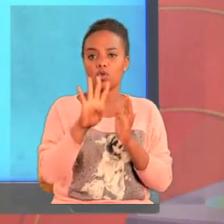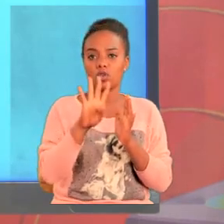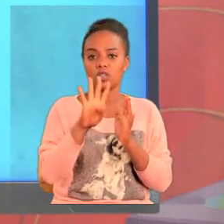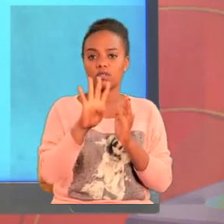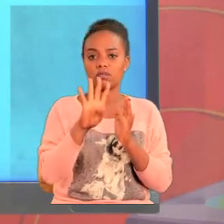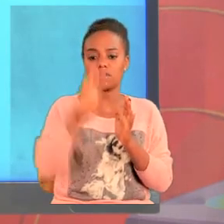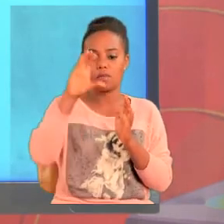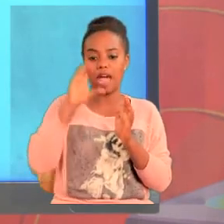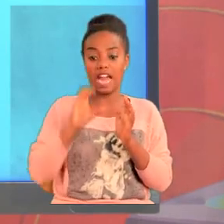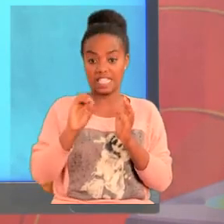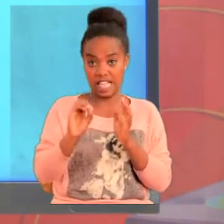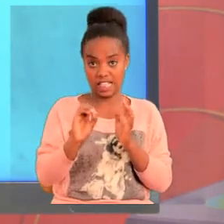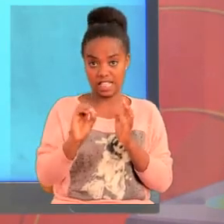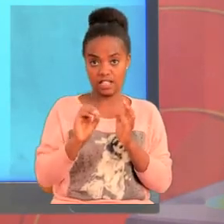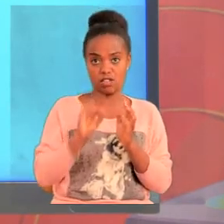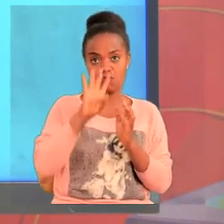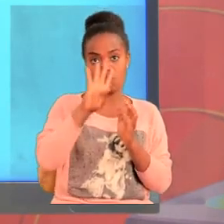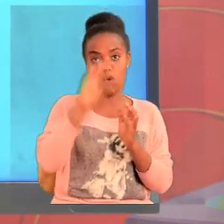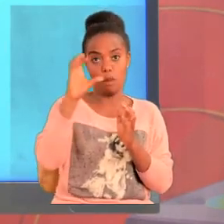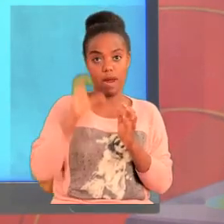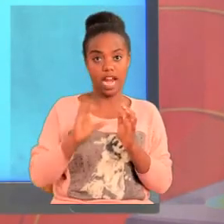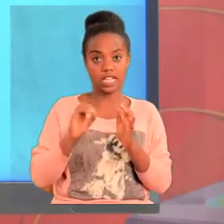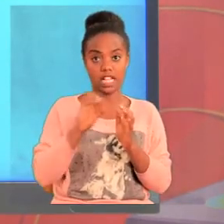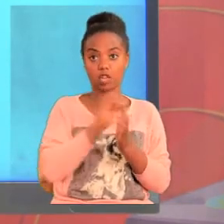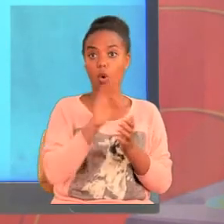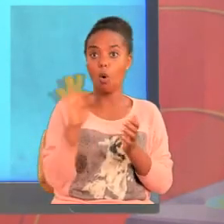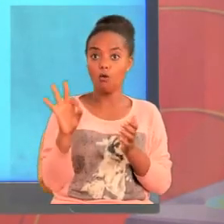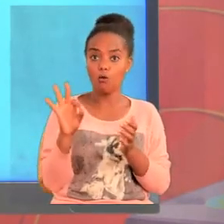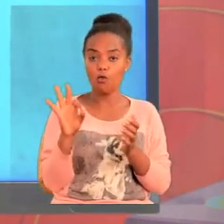4%, when you calculate 4%